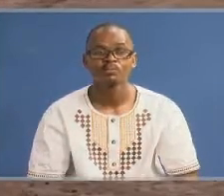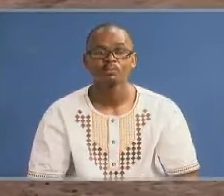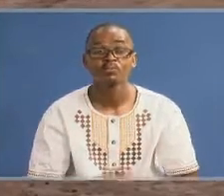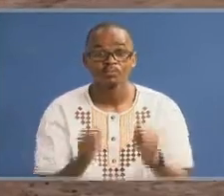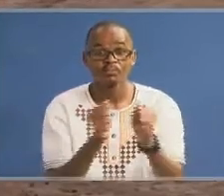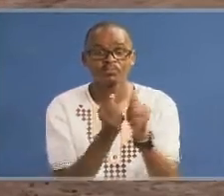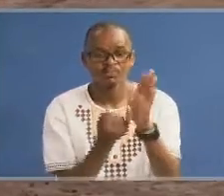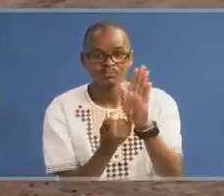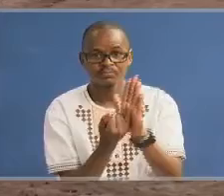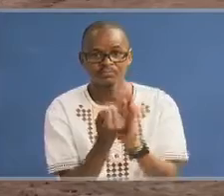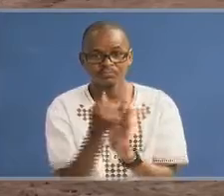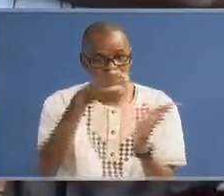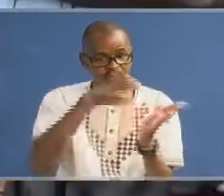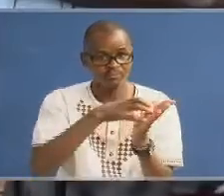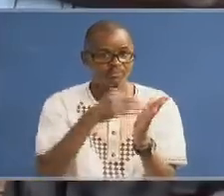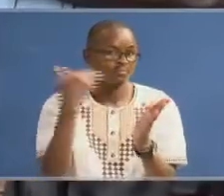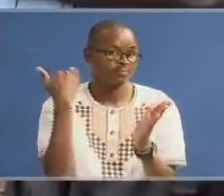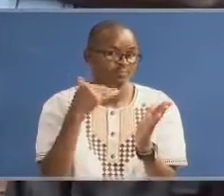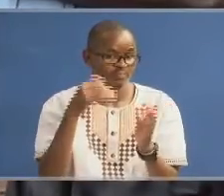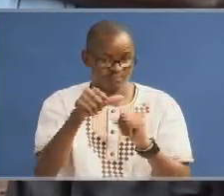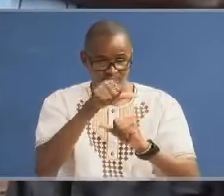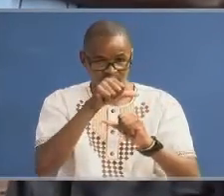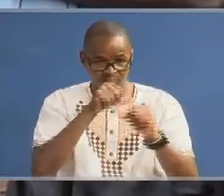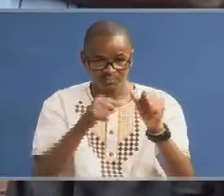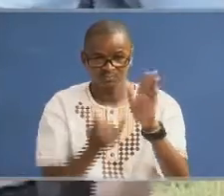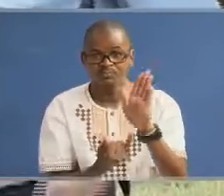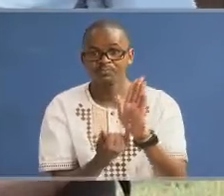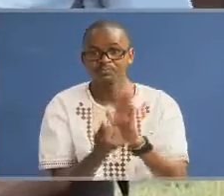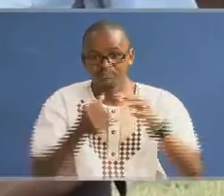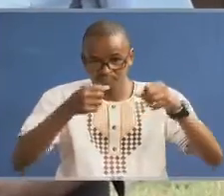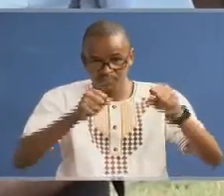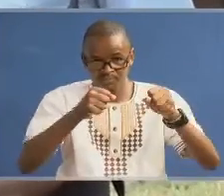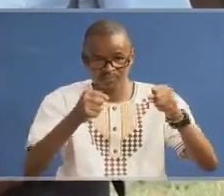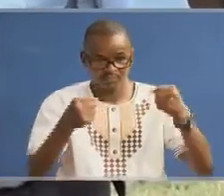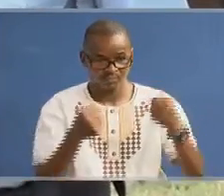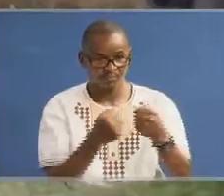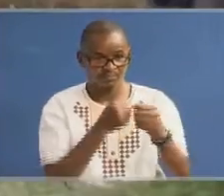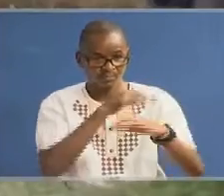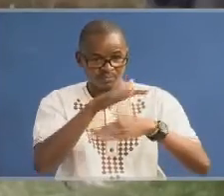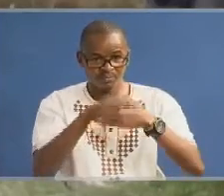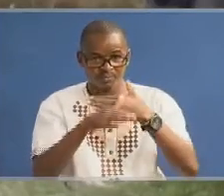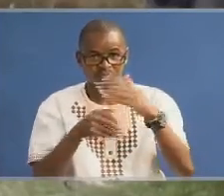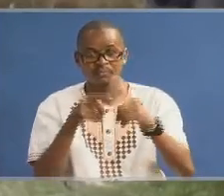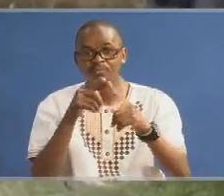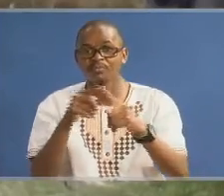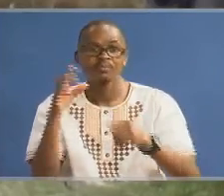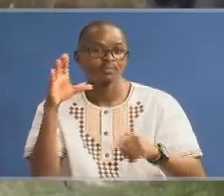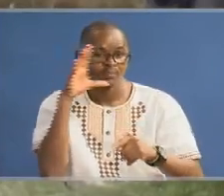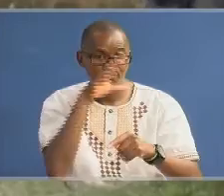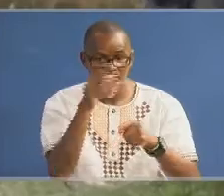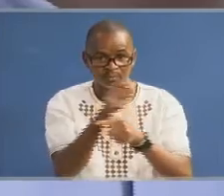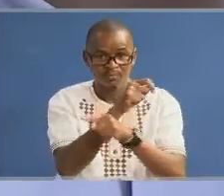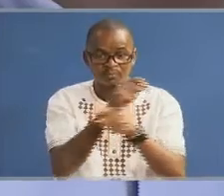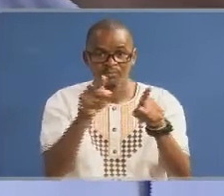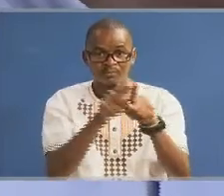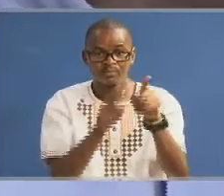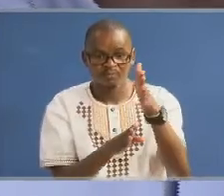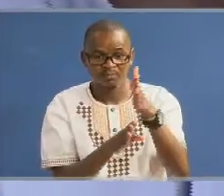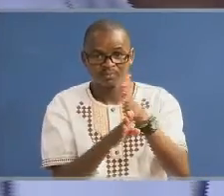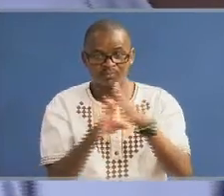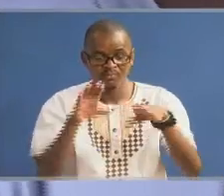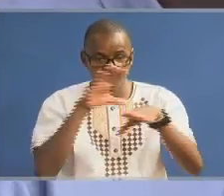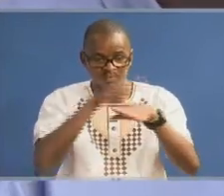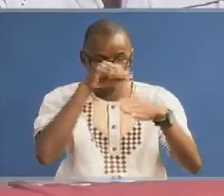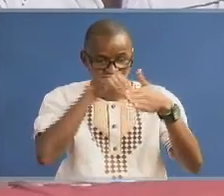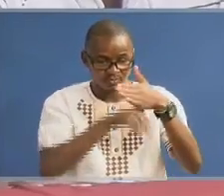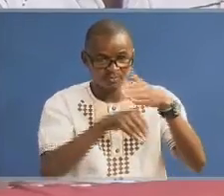With an increase in cases of criminal activities and increased Bodaboda accidents, all attributed to lack of training and minors getting